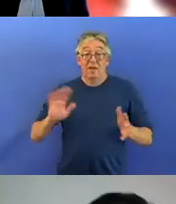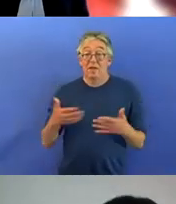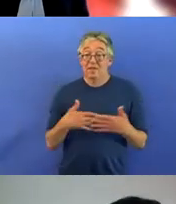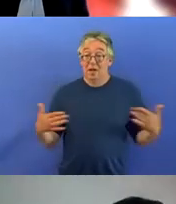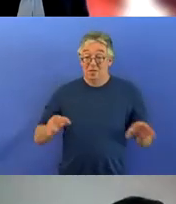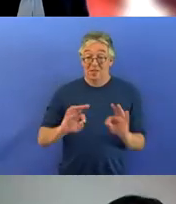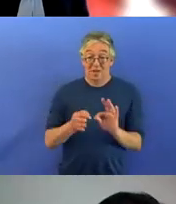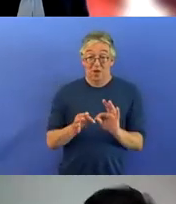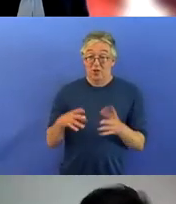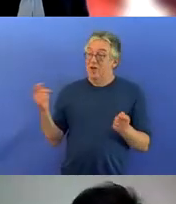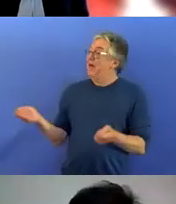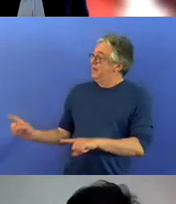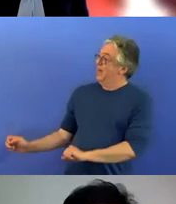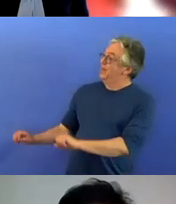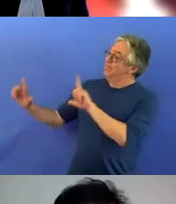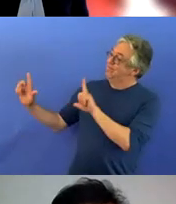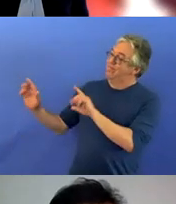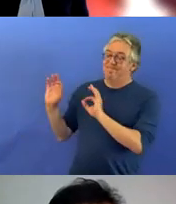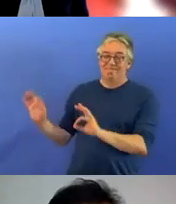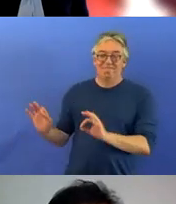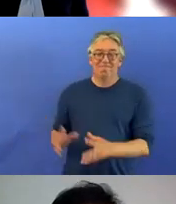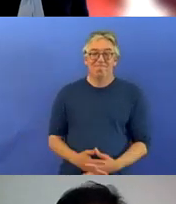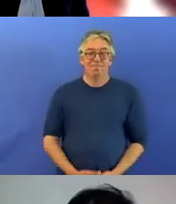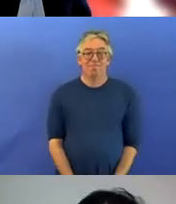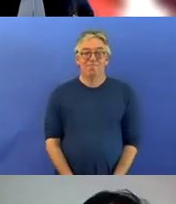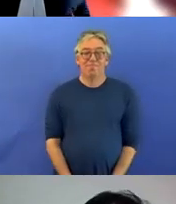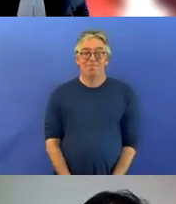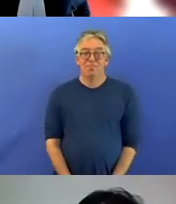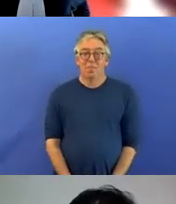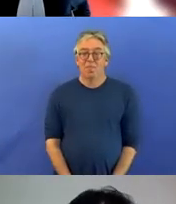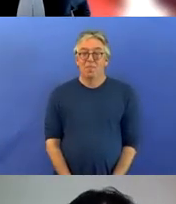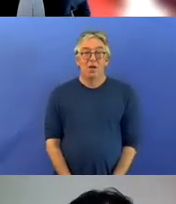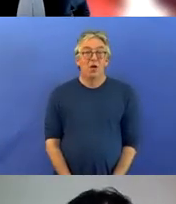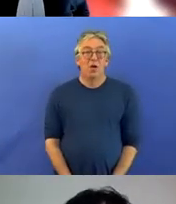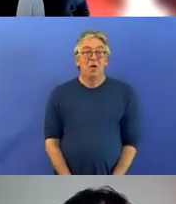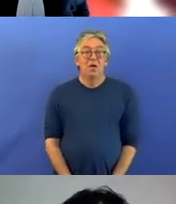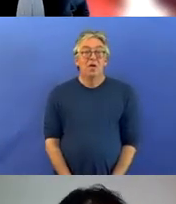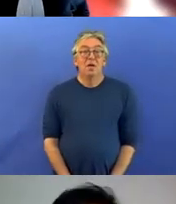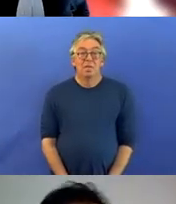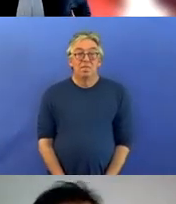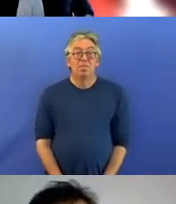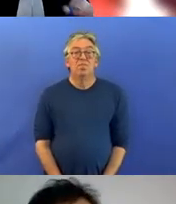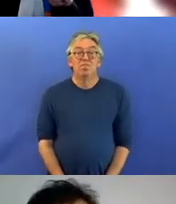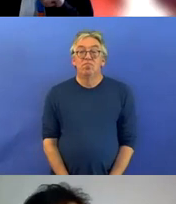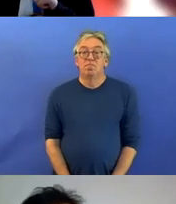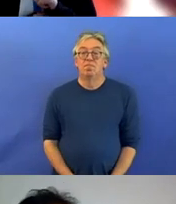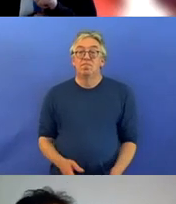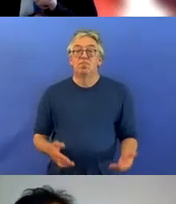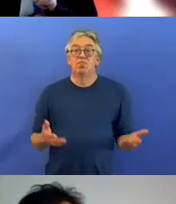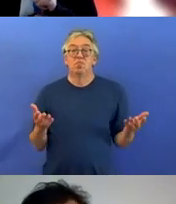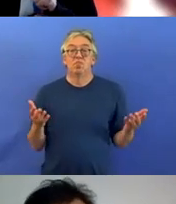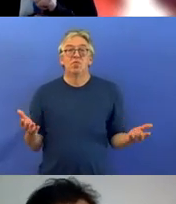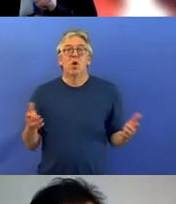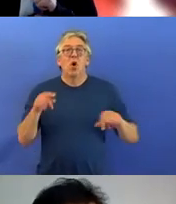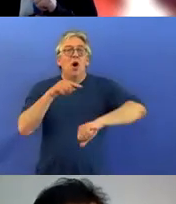Yes, here is Ferdinand. So for anyone who needs that. We are having a small delay